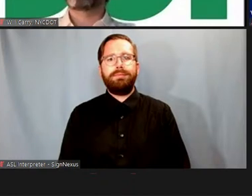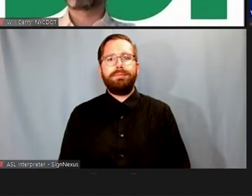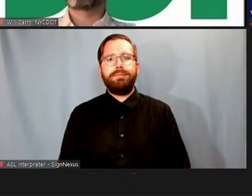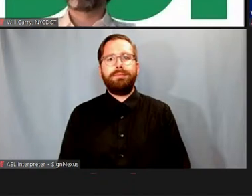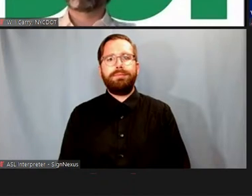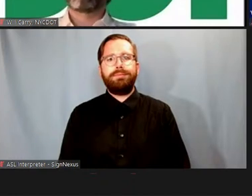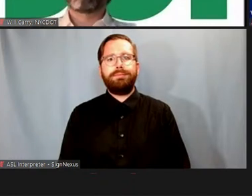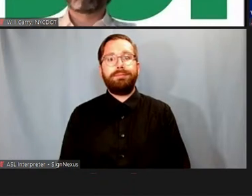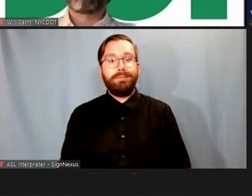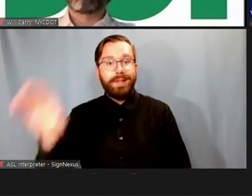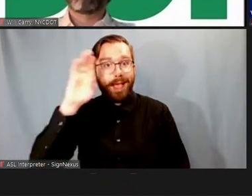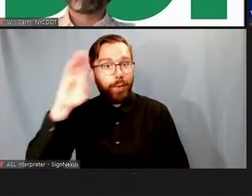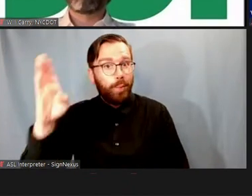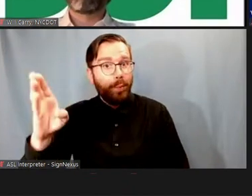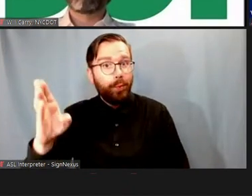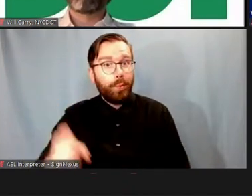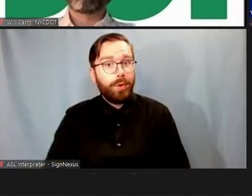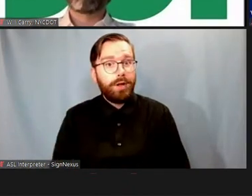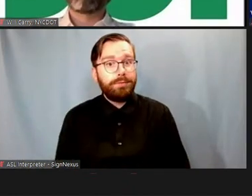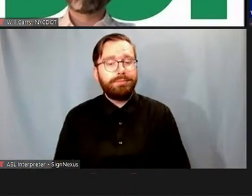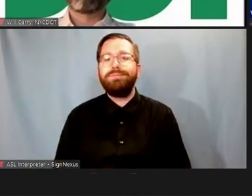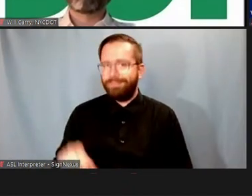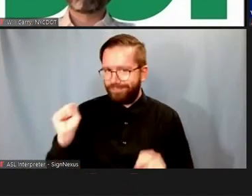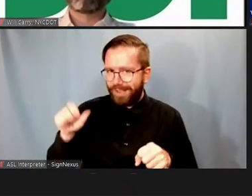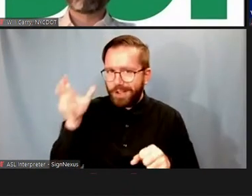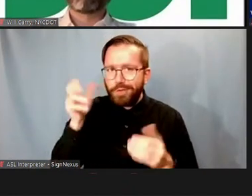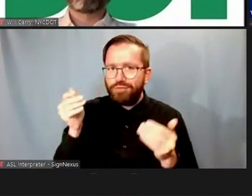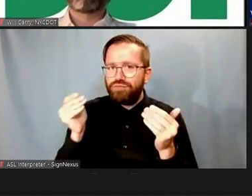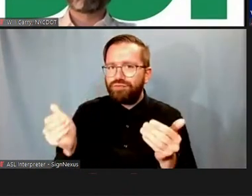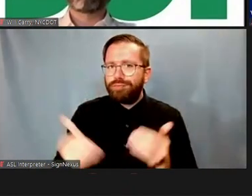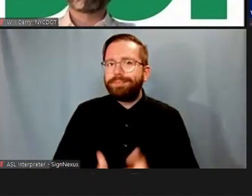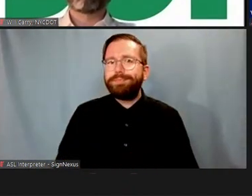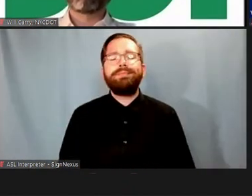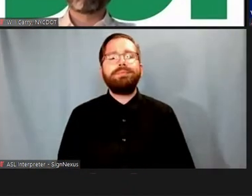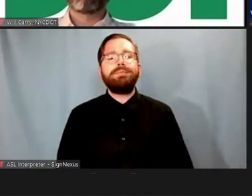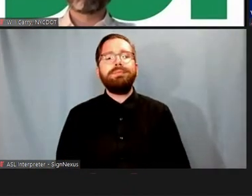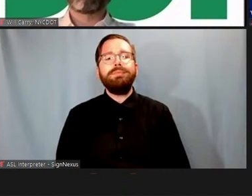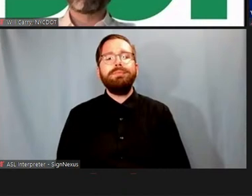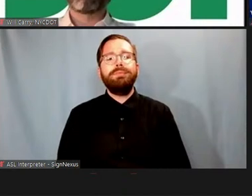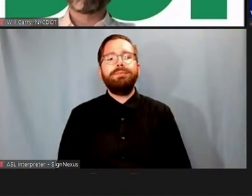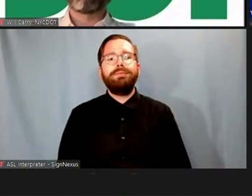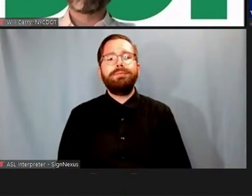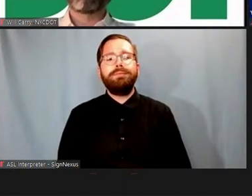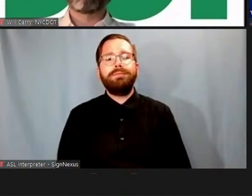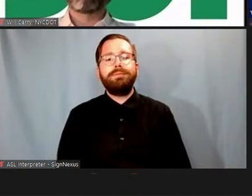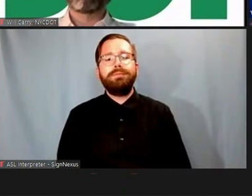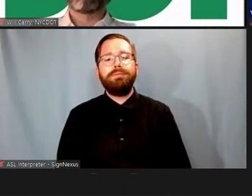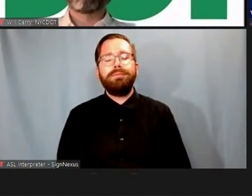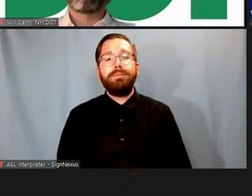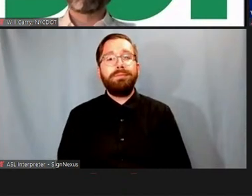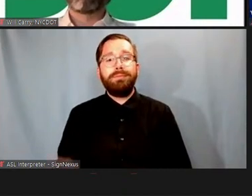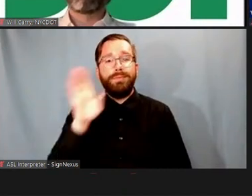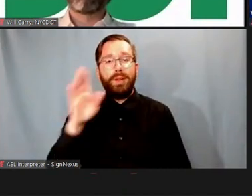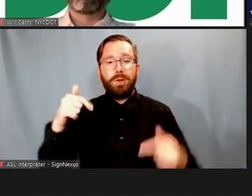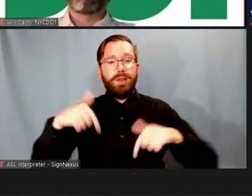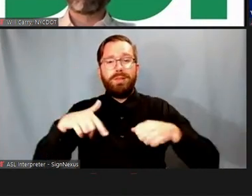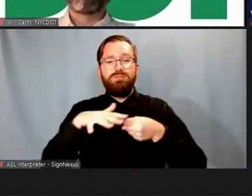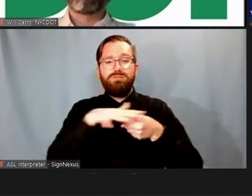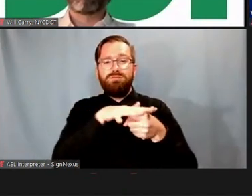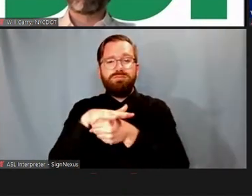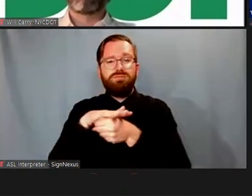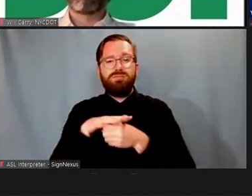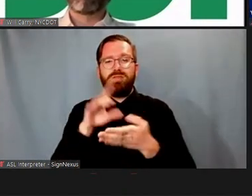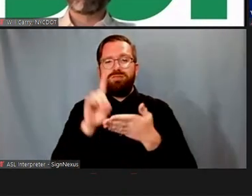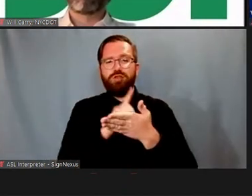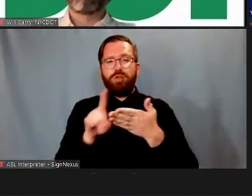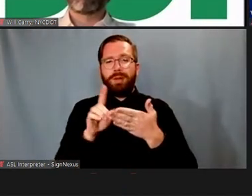hello can hear you please proceed hi this is just geographic discrimination for attleboro residents